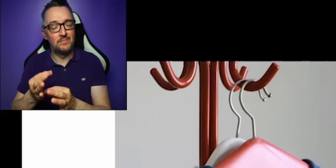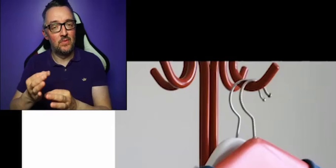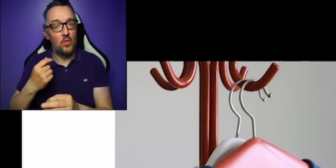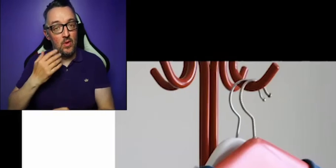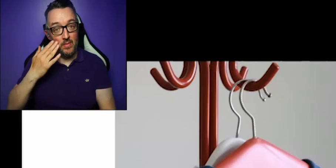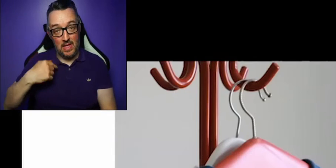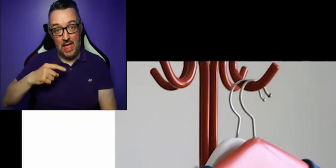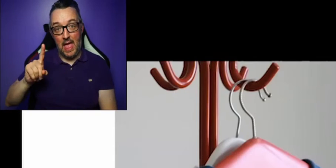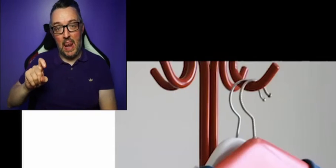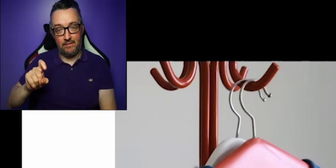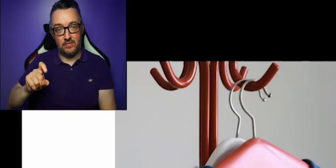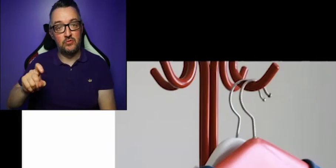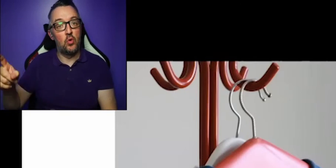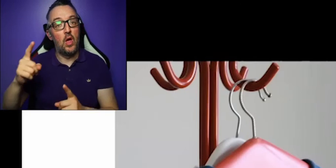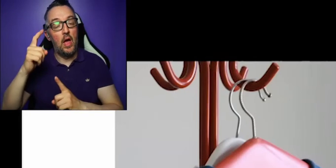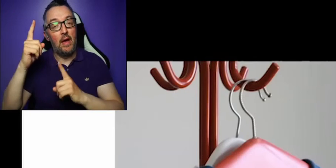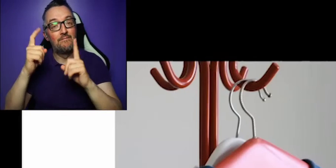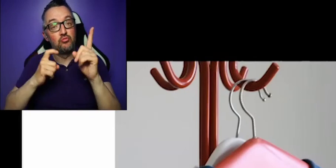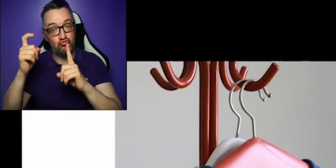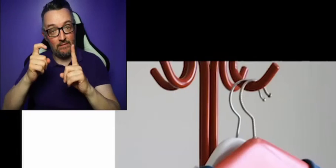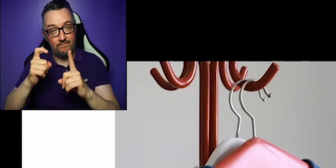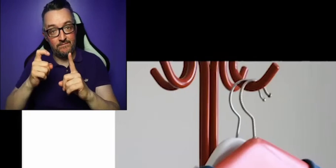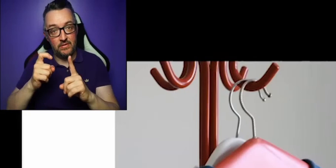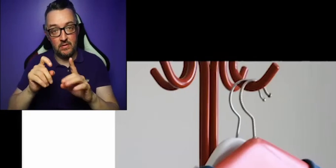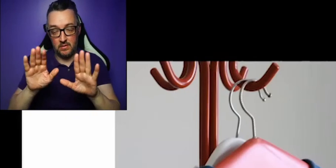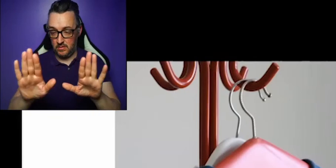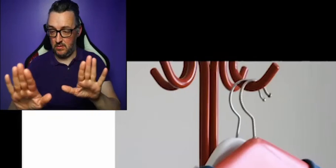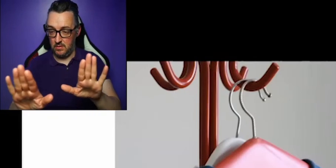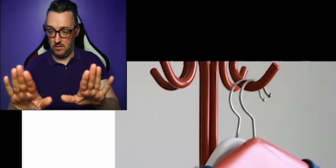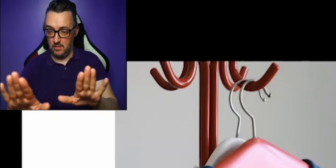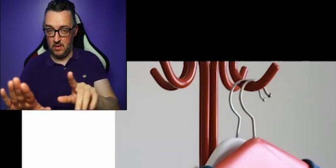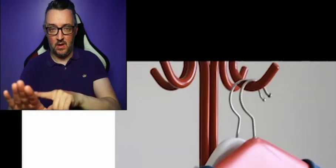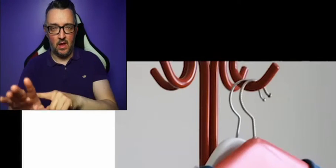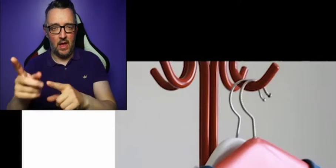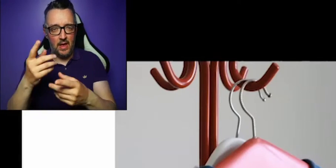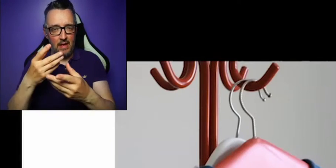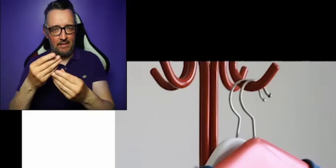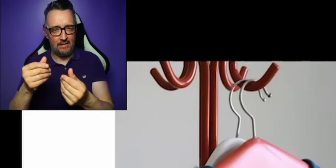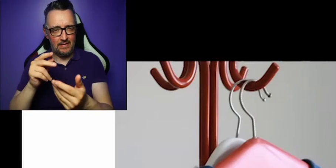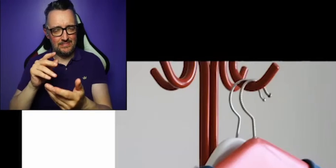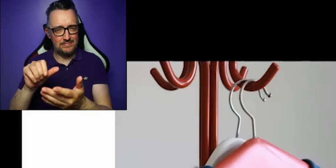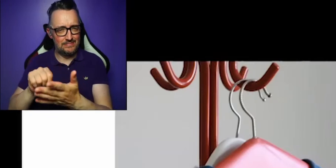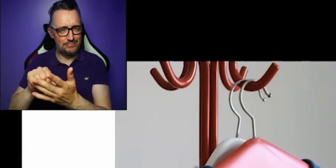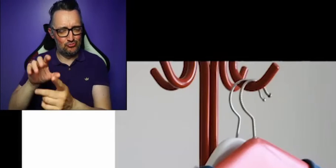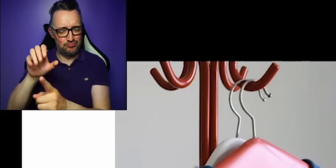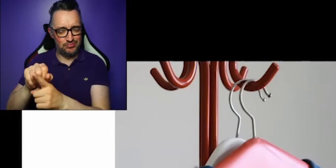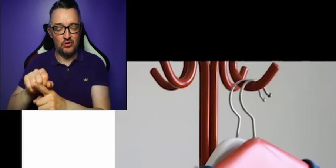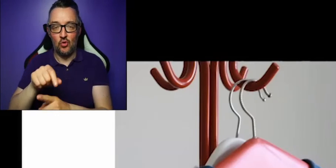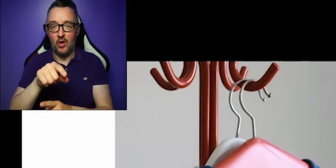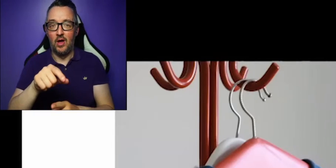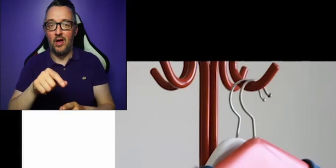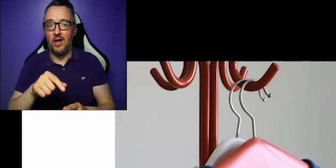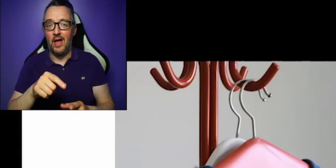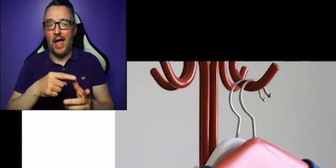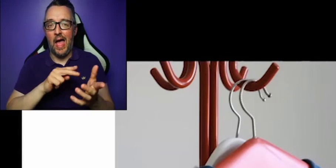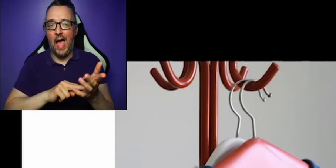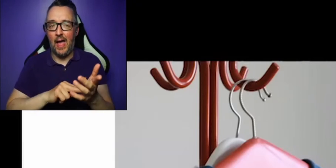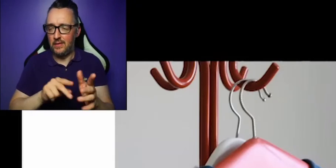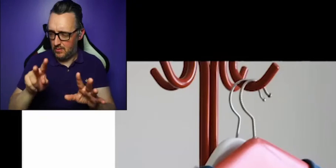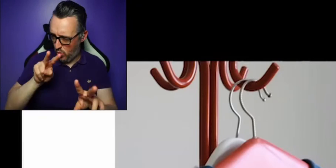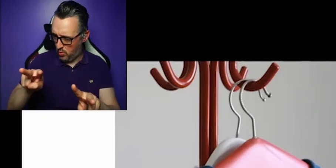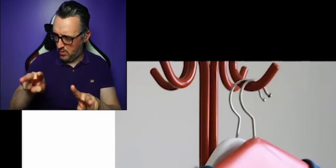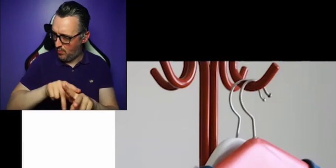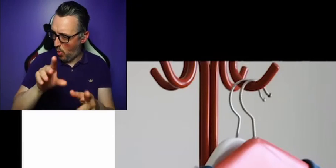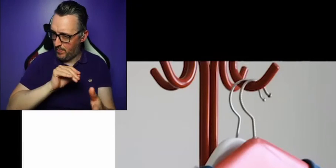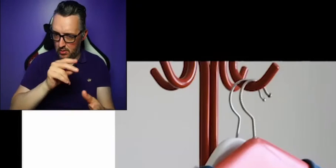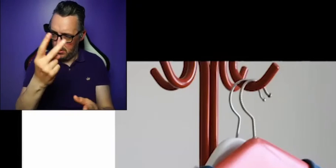which is very faded in the photograph. So Anne's had to kind of really use her imagination to work this one up. And I